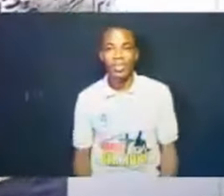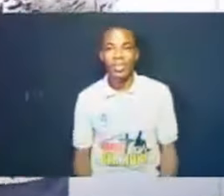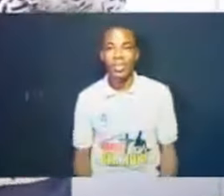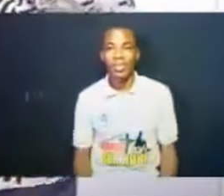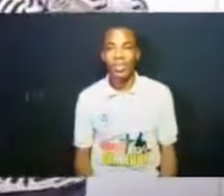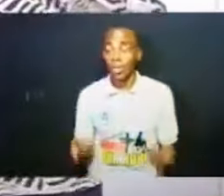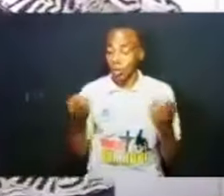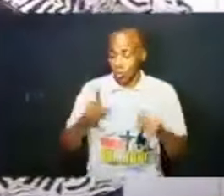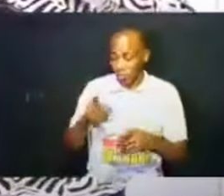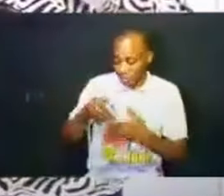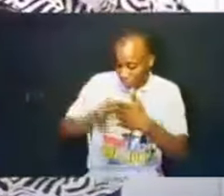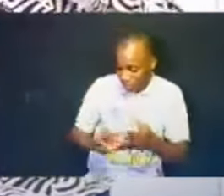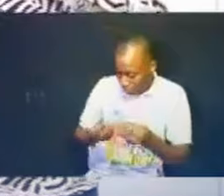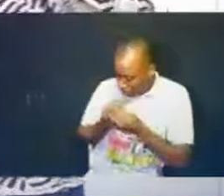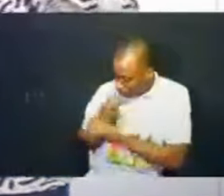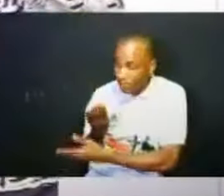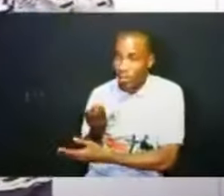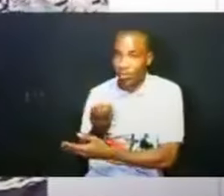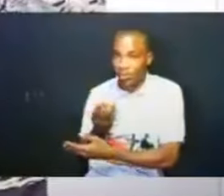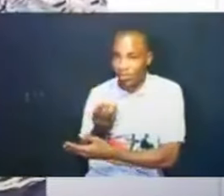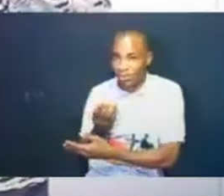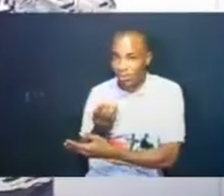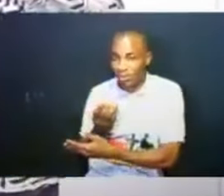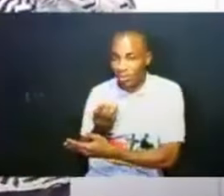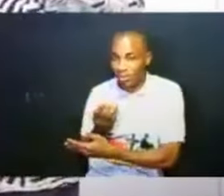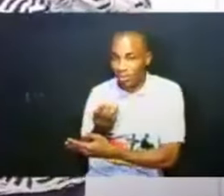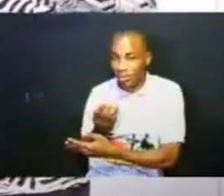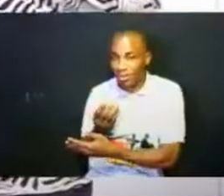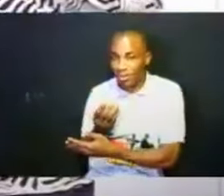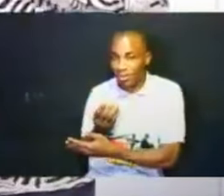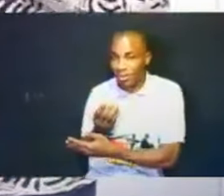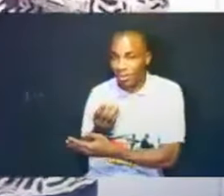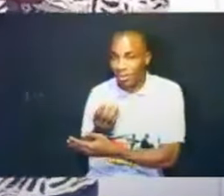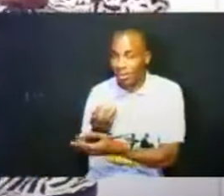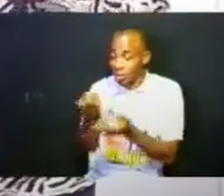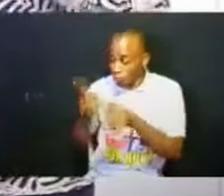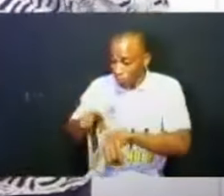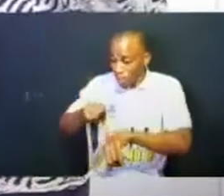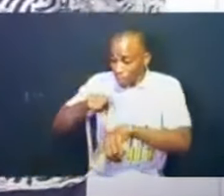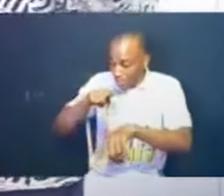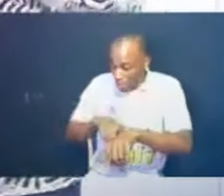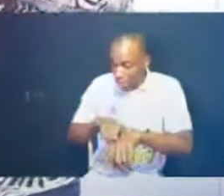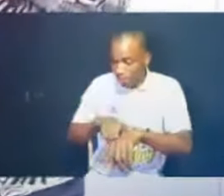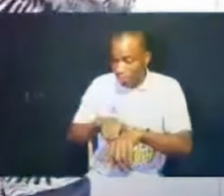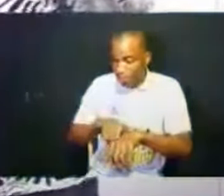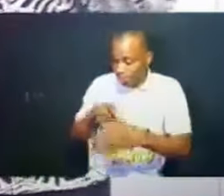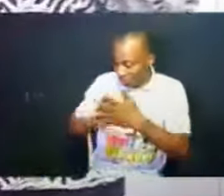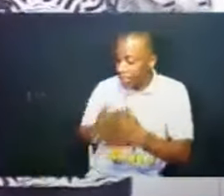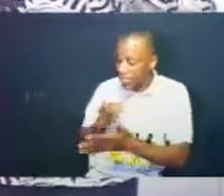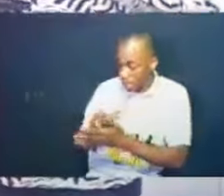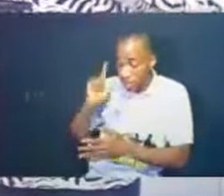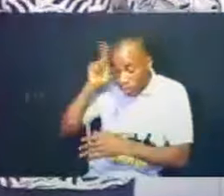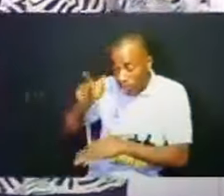okay, then it doesn't matter, we will see you in the evening. Then the lady said, hey, Brerick, And bra can you phone